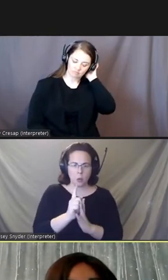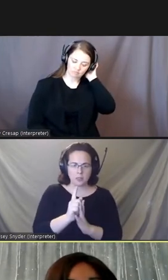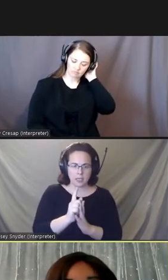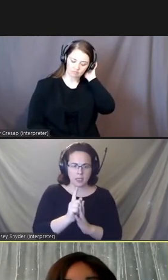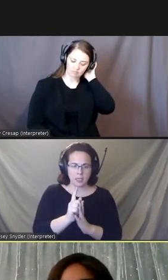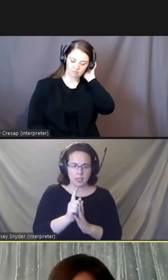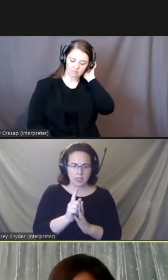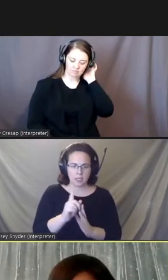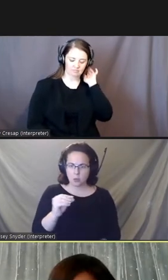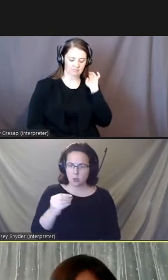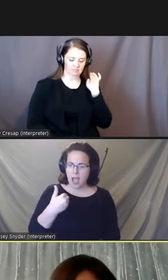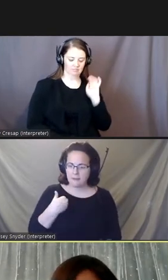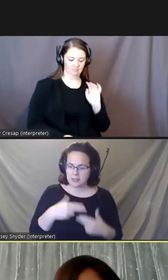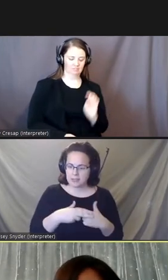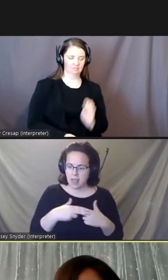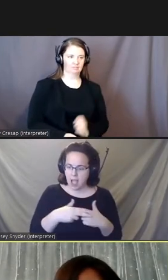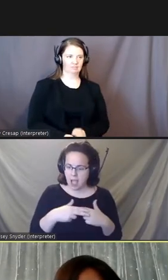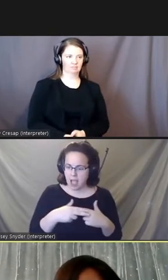do I have slides?